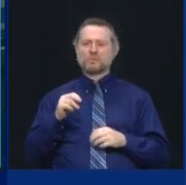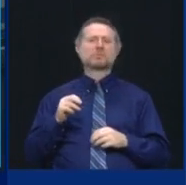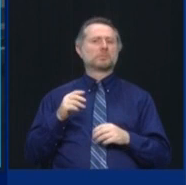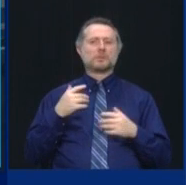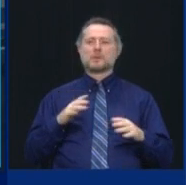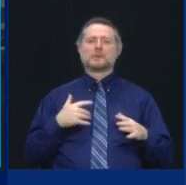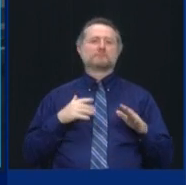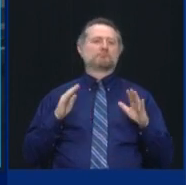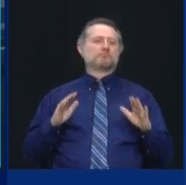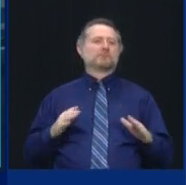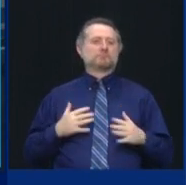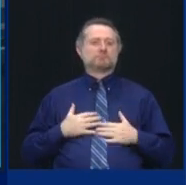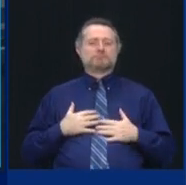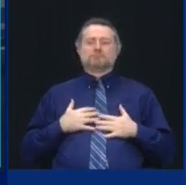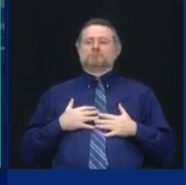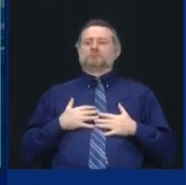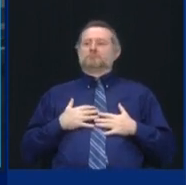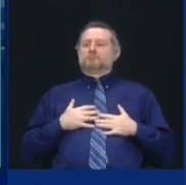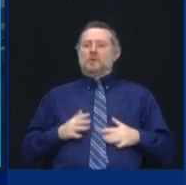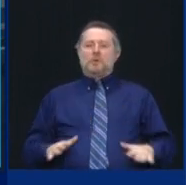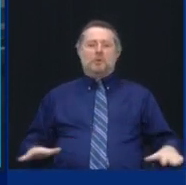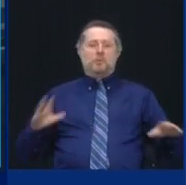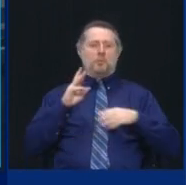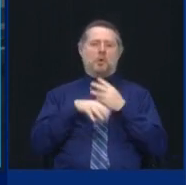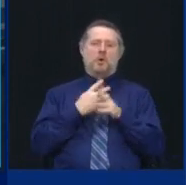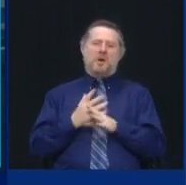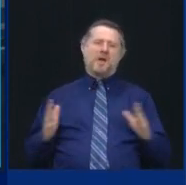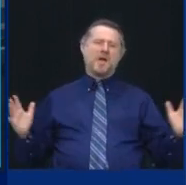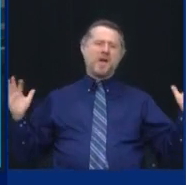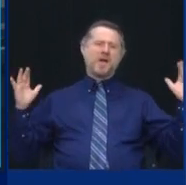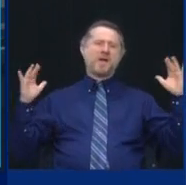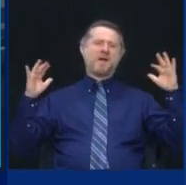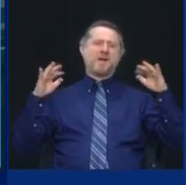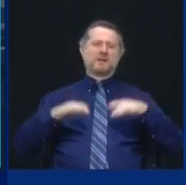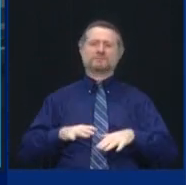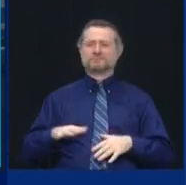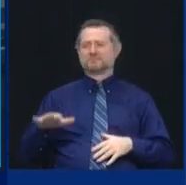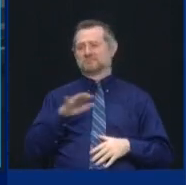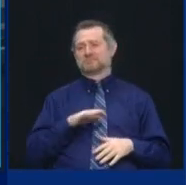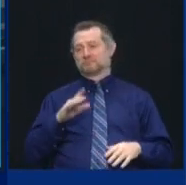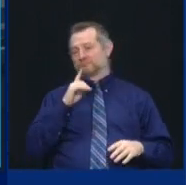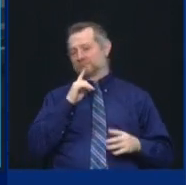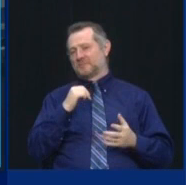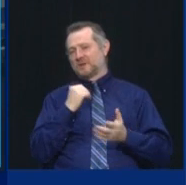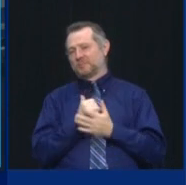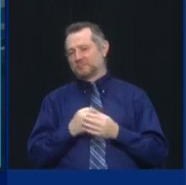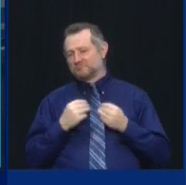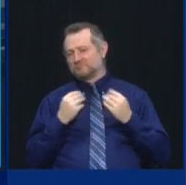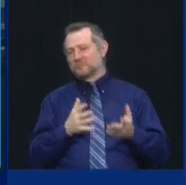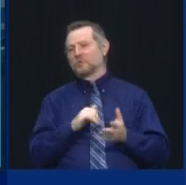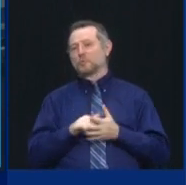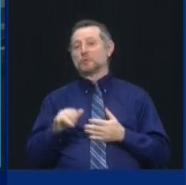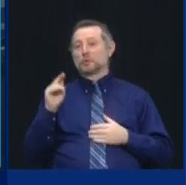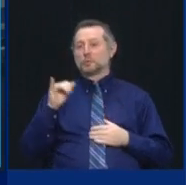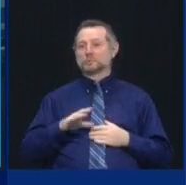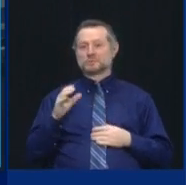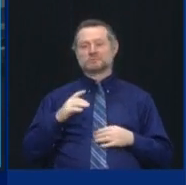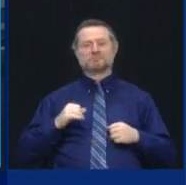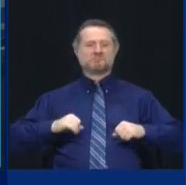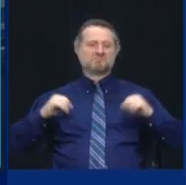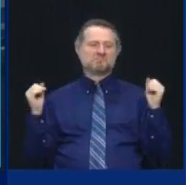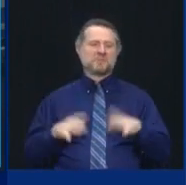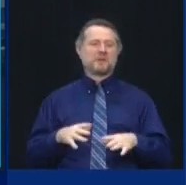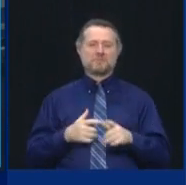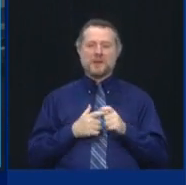event that excites people from all across the globe, does a lot of great work for the city and the state of New York. Many people come. It'll